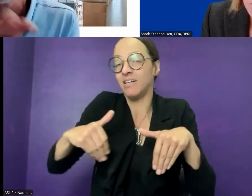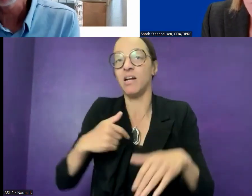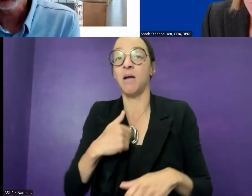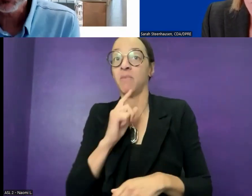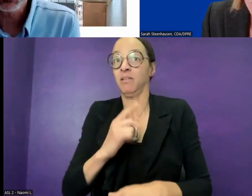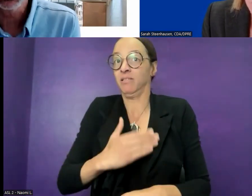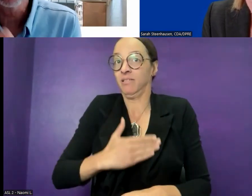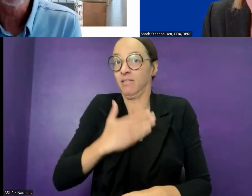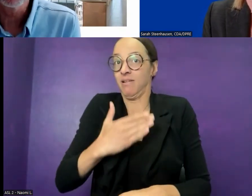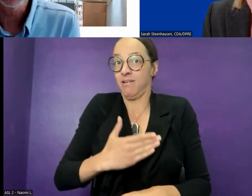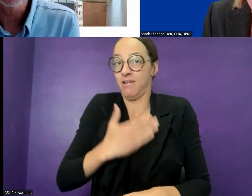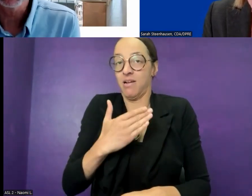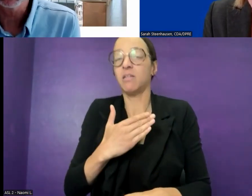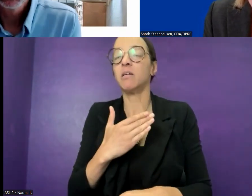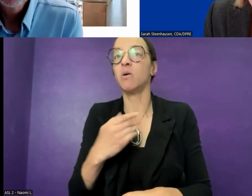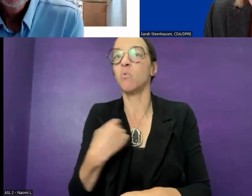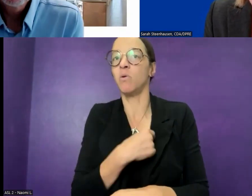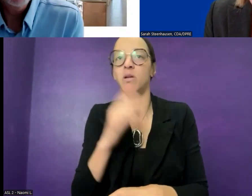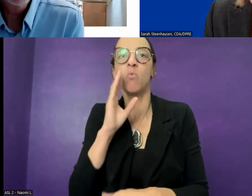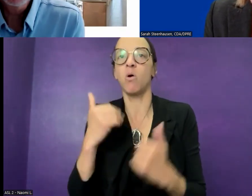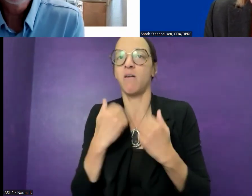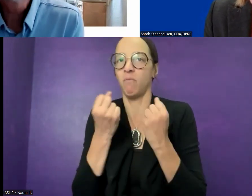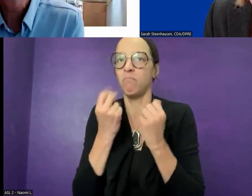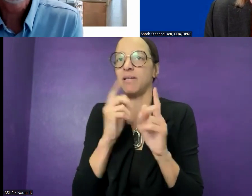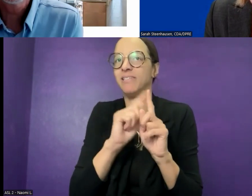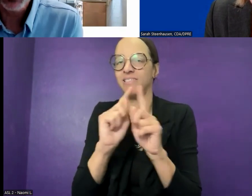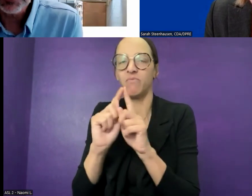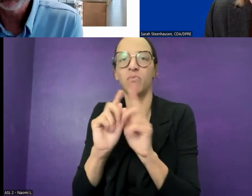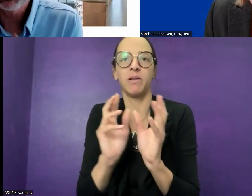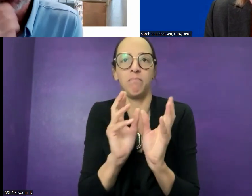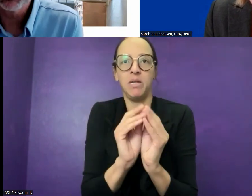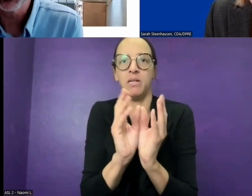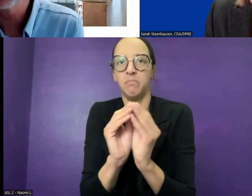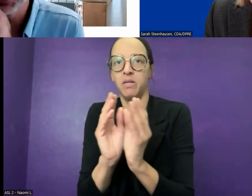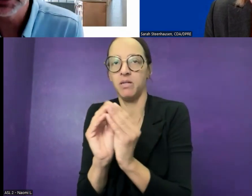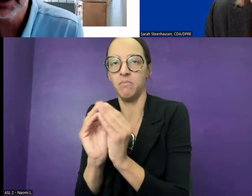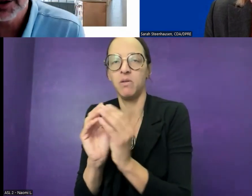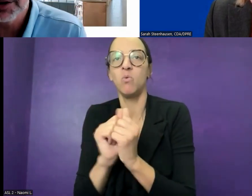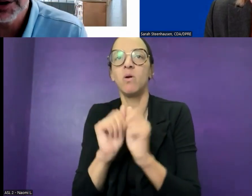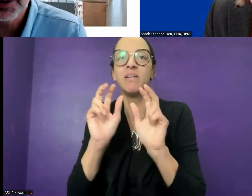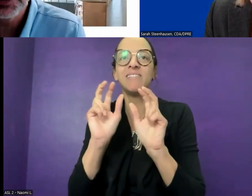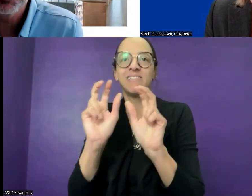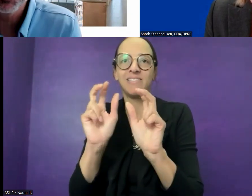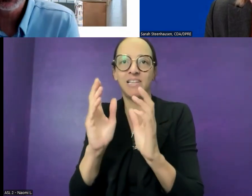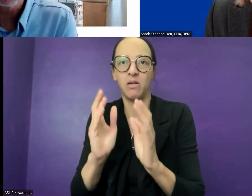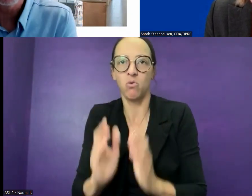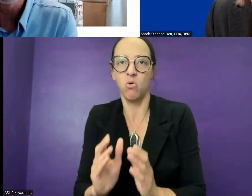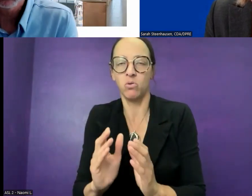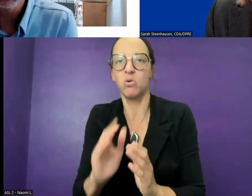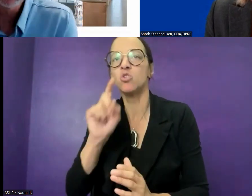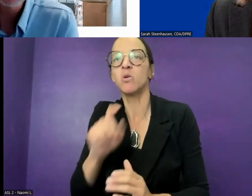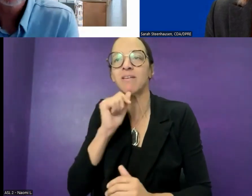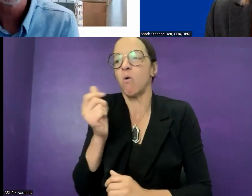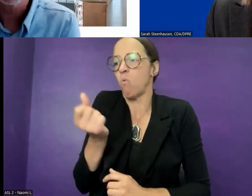going to have a lot of different stakeholder meetings, but if there are, you shouldn't have to wait to send ideas. So you should feel free to do